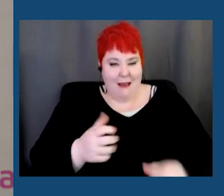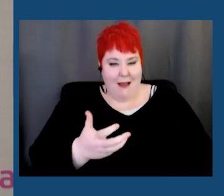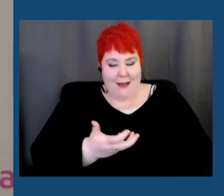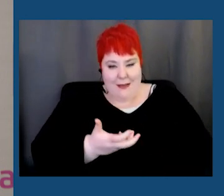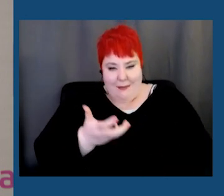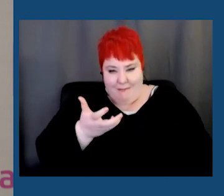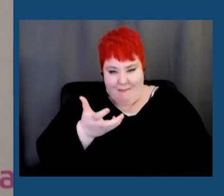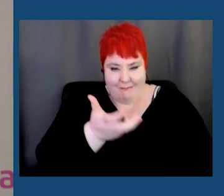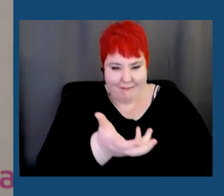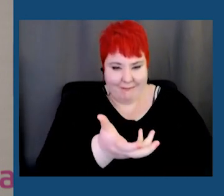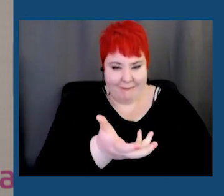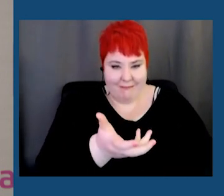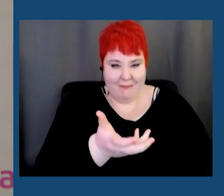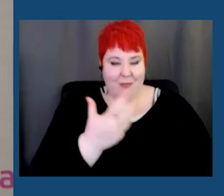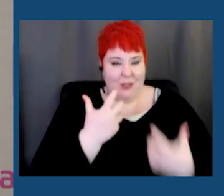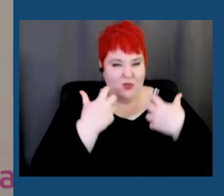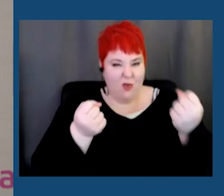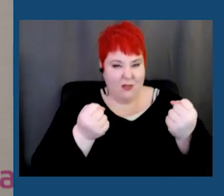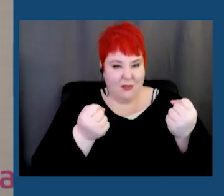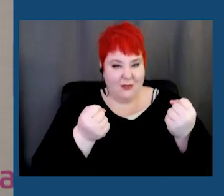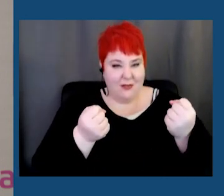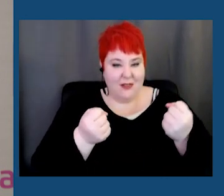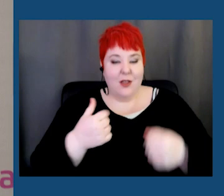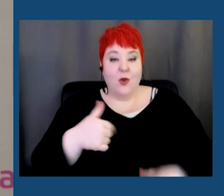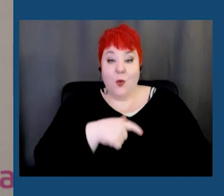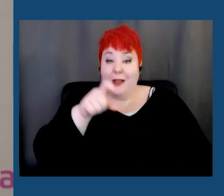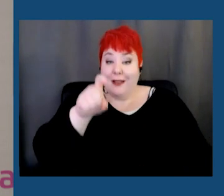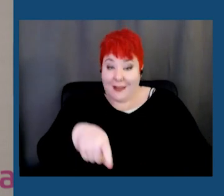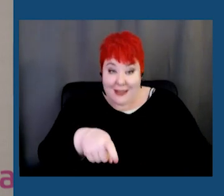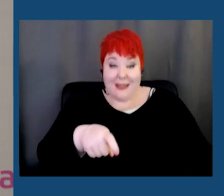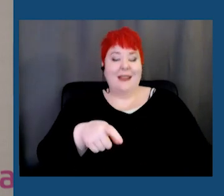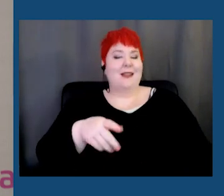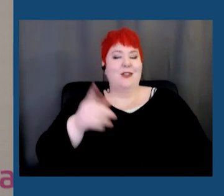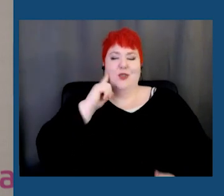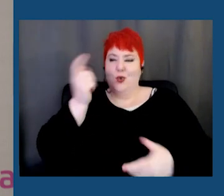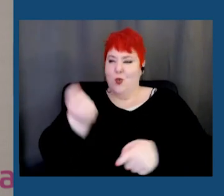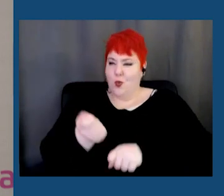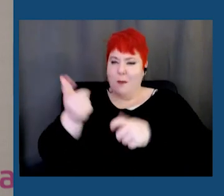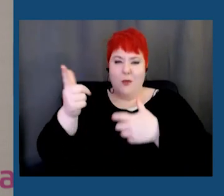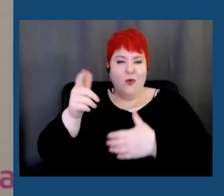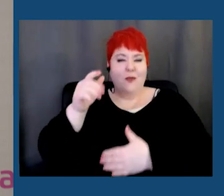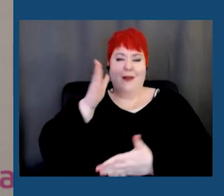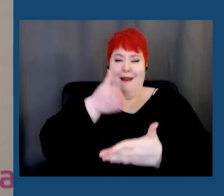both to eradicate anti-choice attitudes in our culture and legal system.